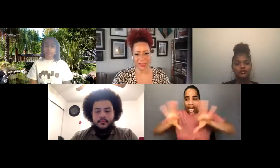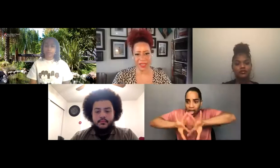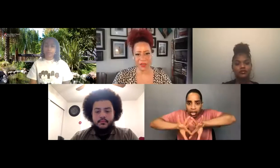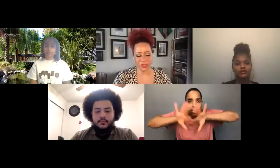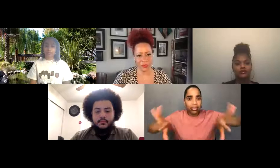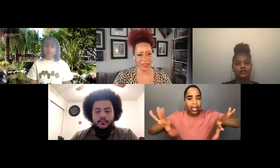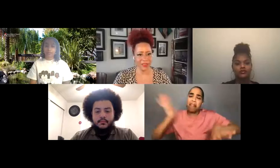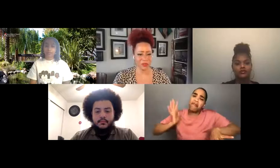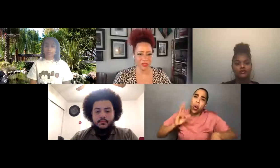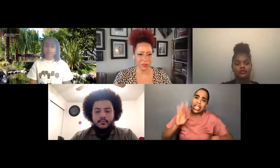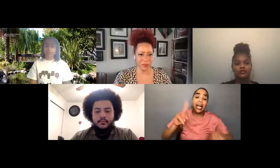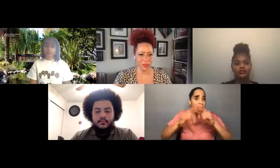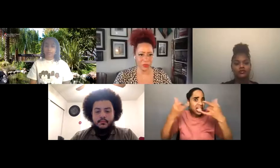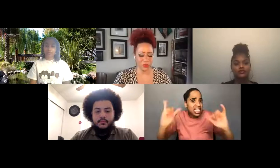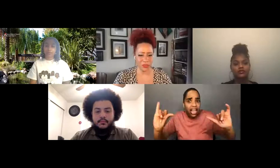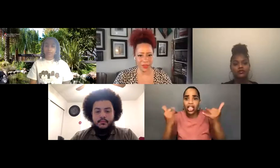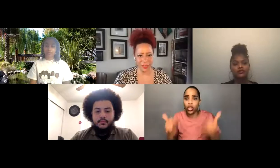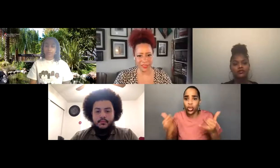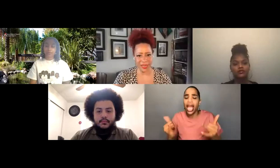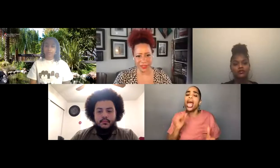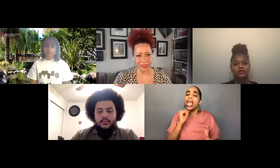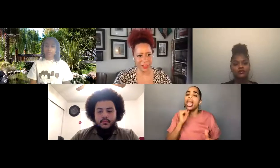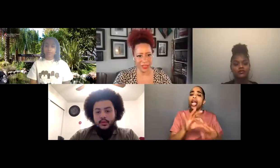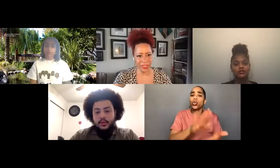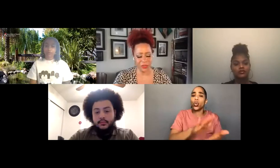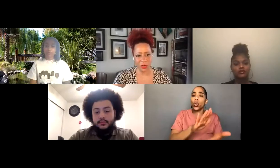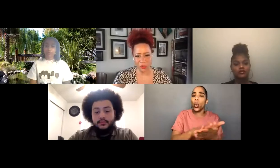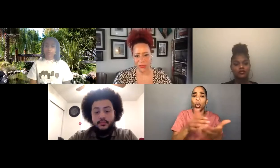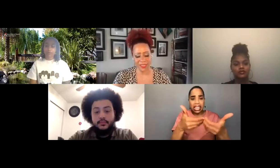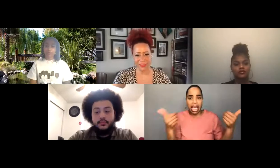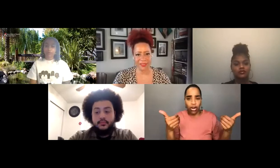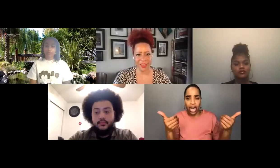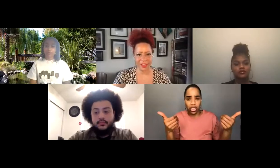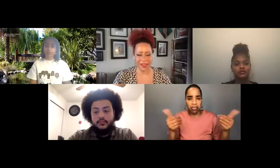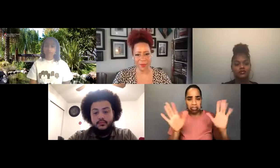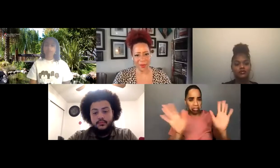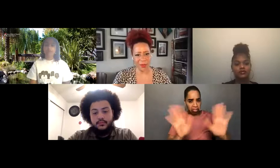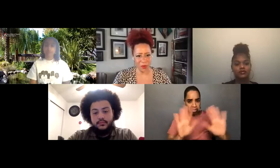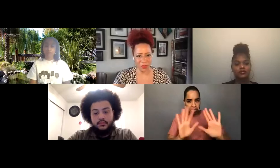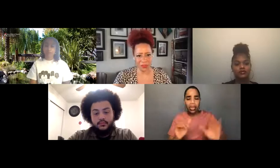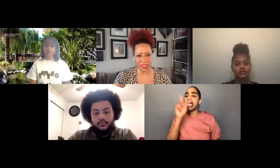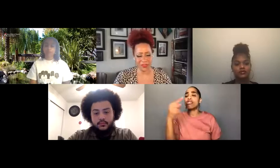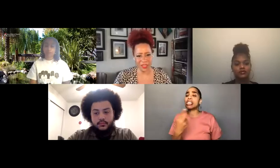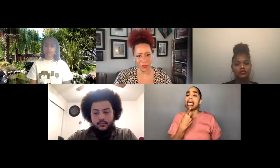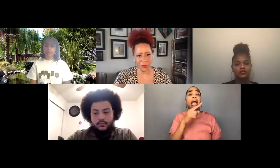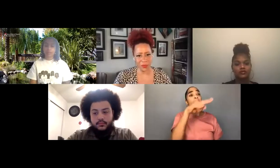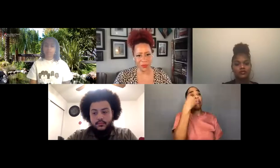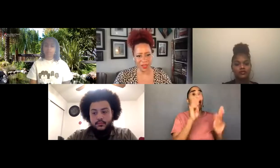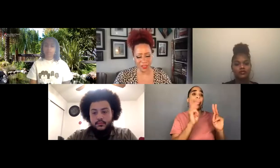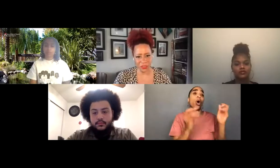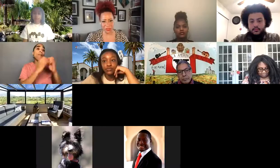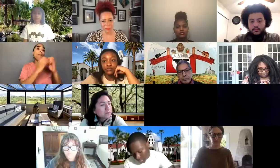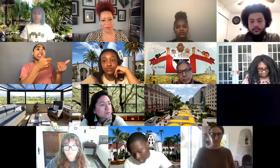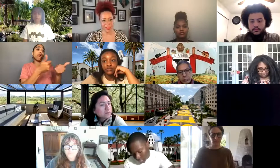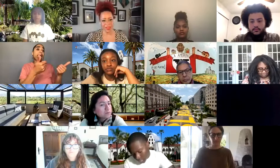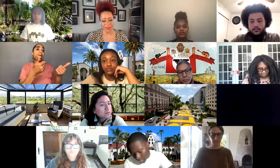right now today who are doing that. And that's what so much of my school segregation and housing segregation work was not just saying Black people are the most segregated group of people